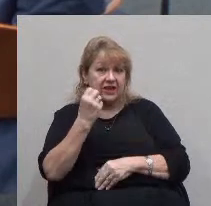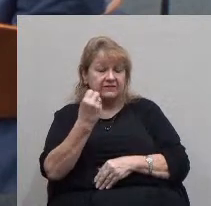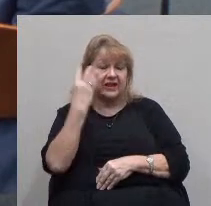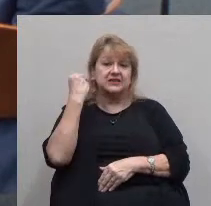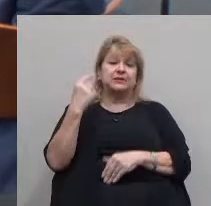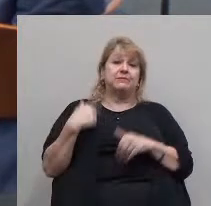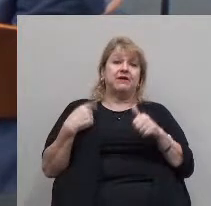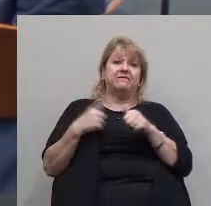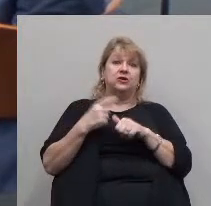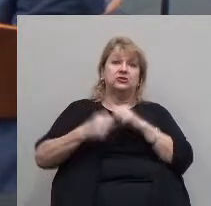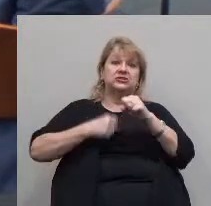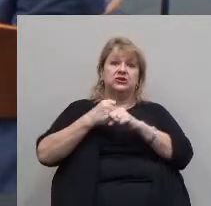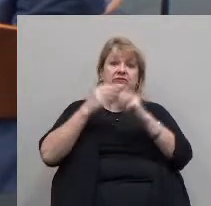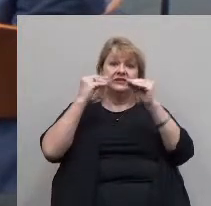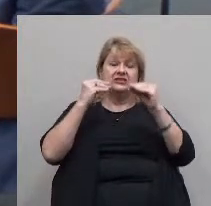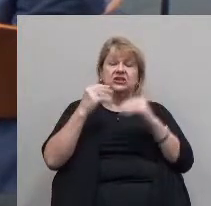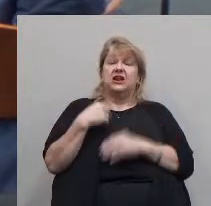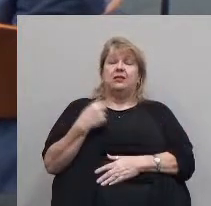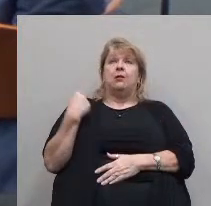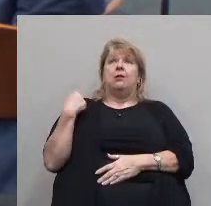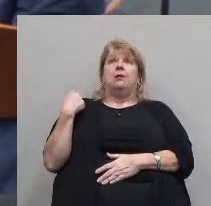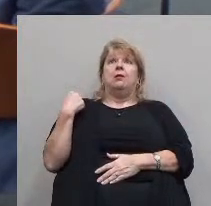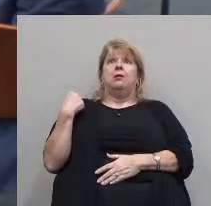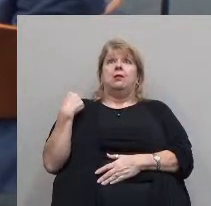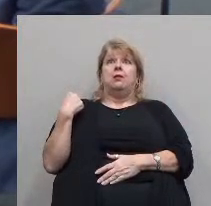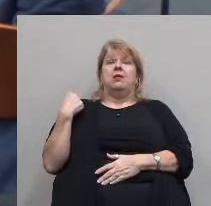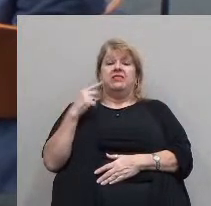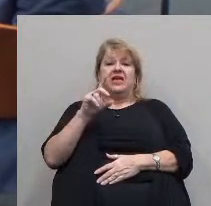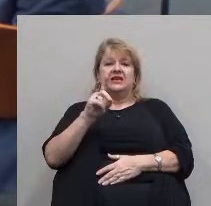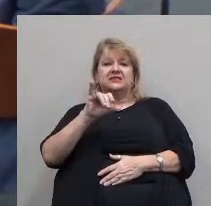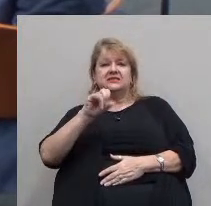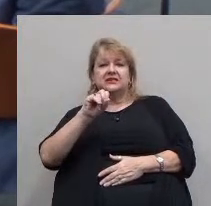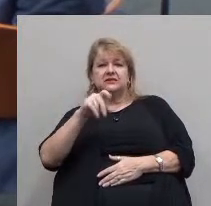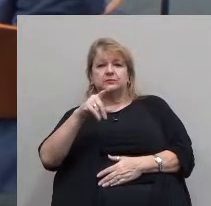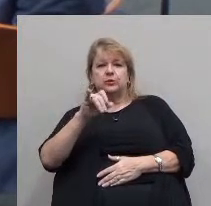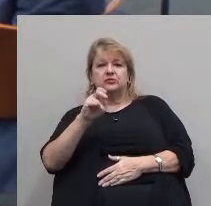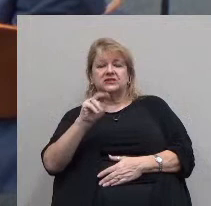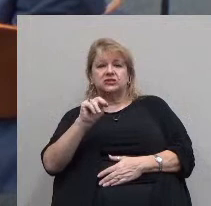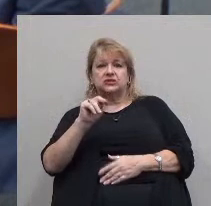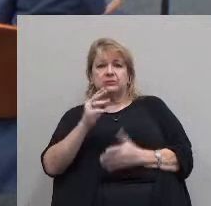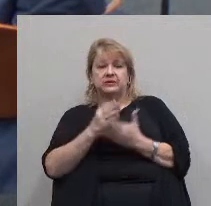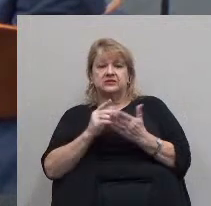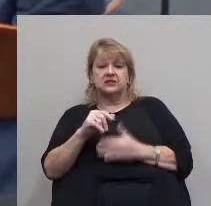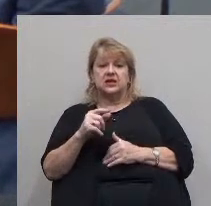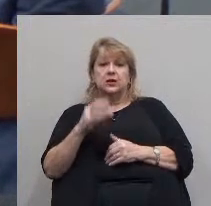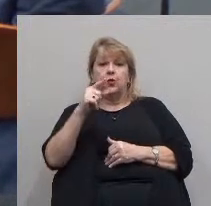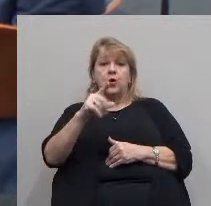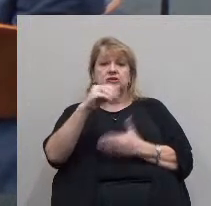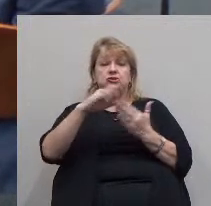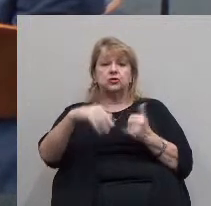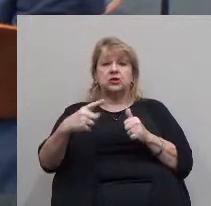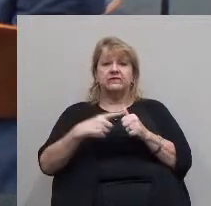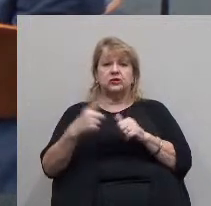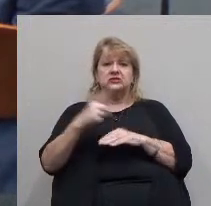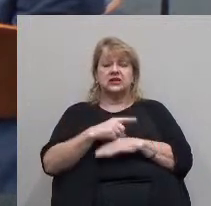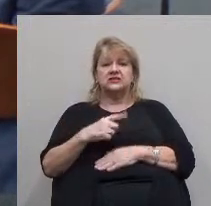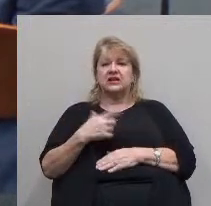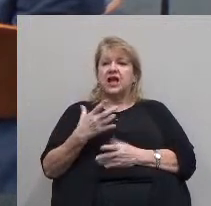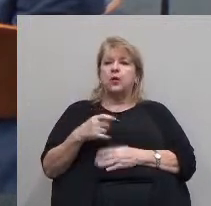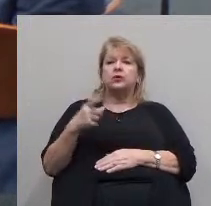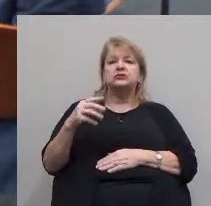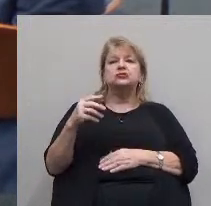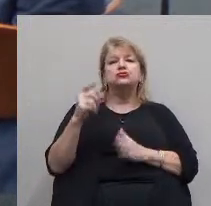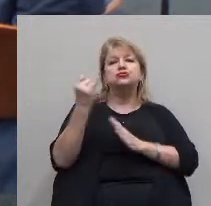my first year of teaching as you guys were talking, and the disposition piece. And a student who, on the first day, I said, I want you to draw your